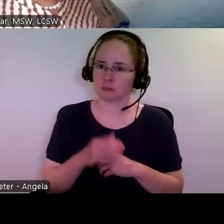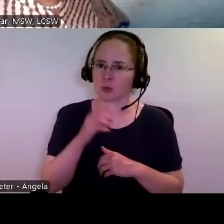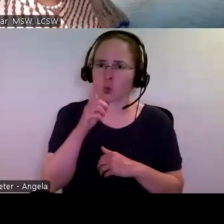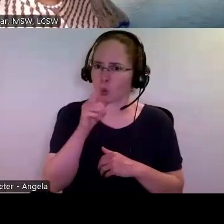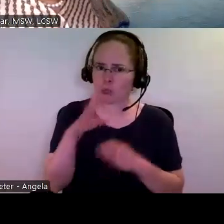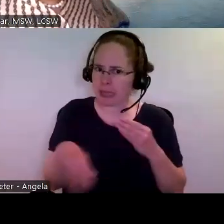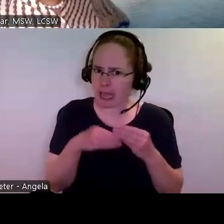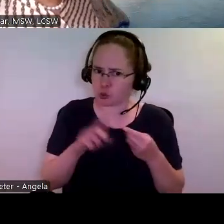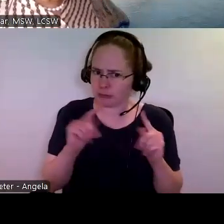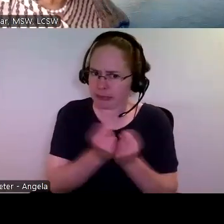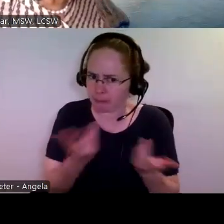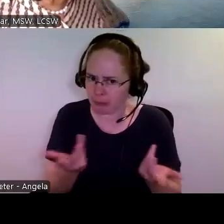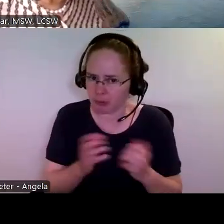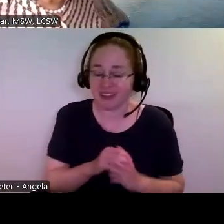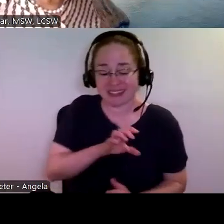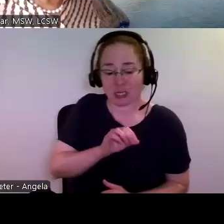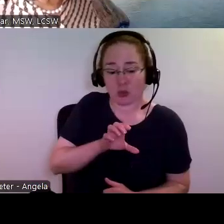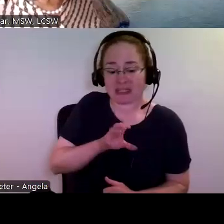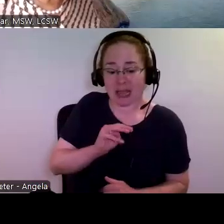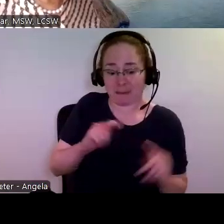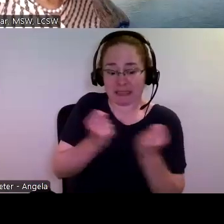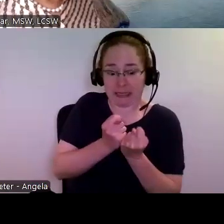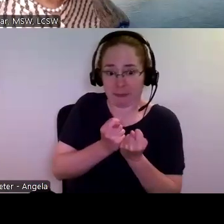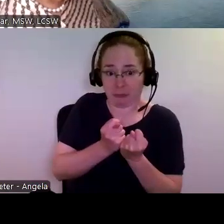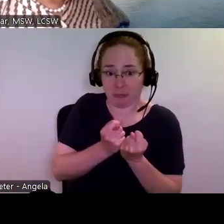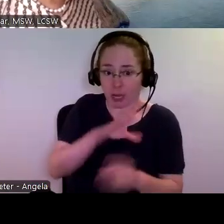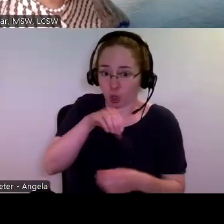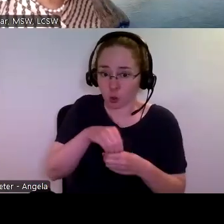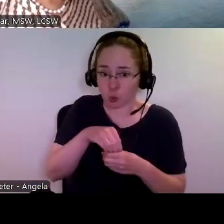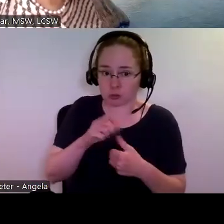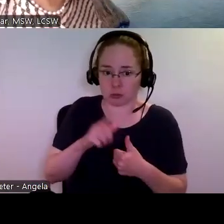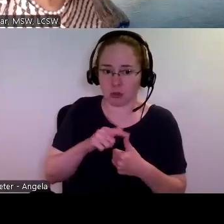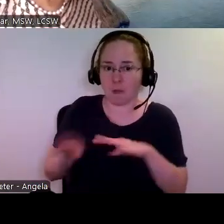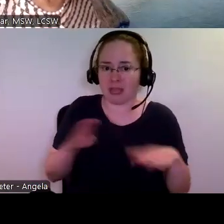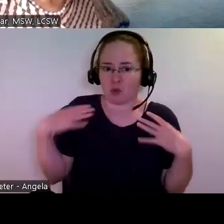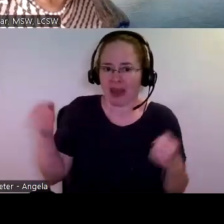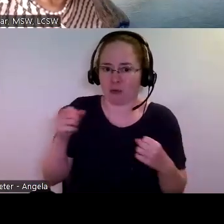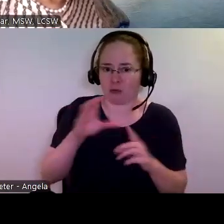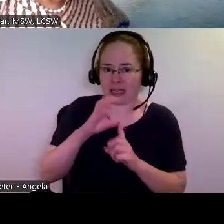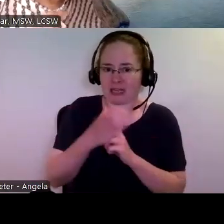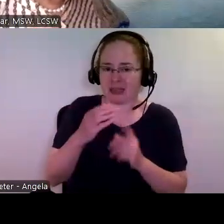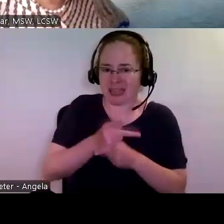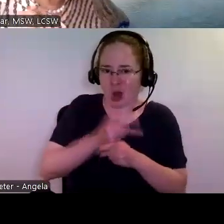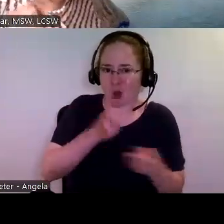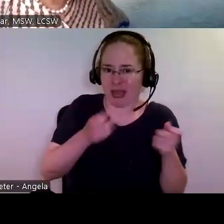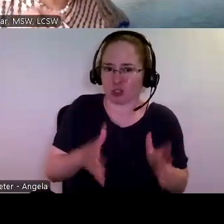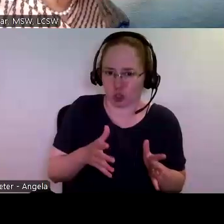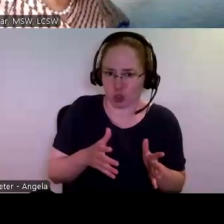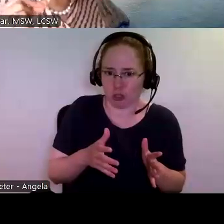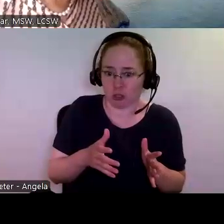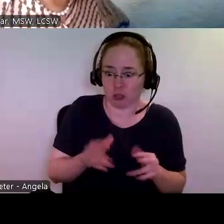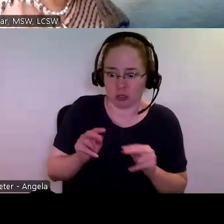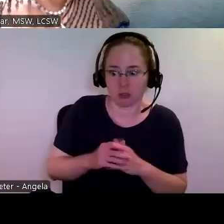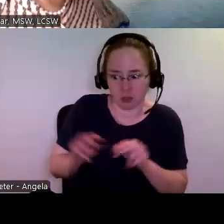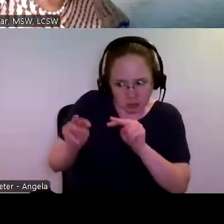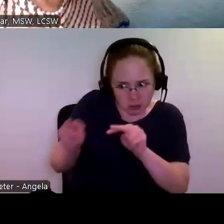added to this team? The COCM care team includes a behavioral health care manager who's actually tracking